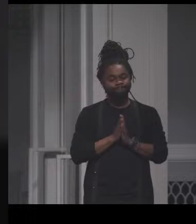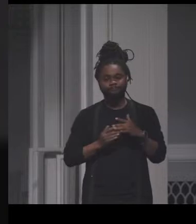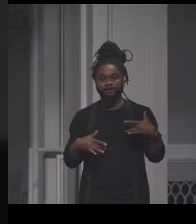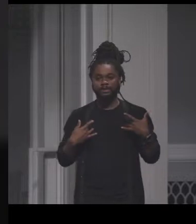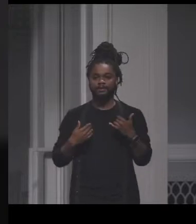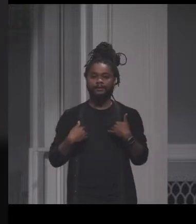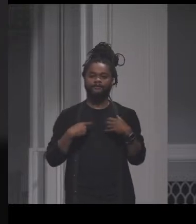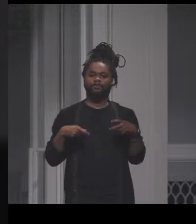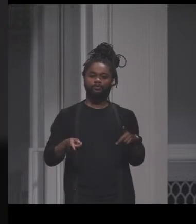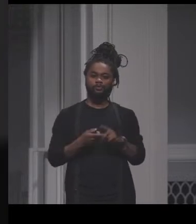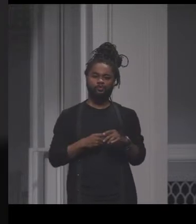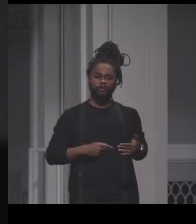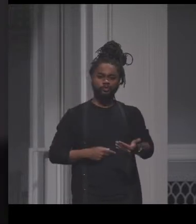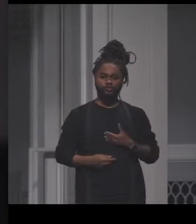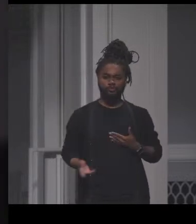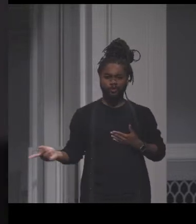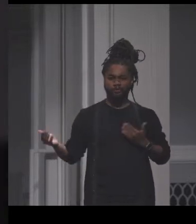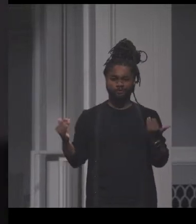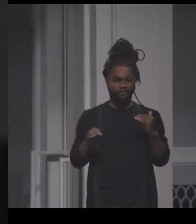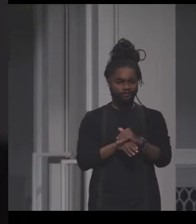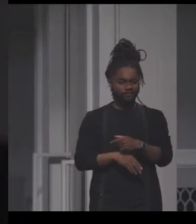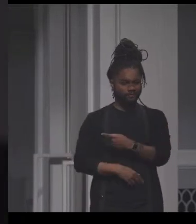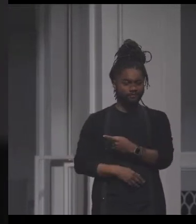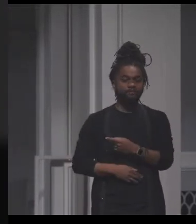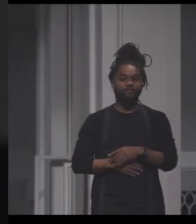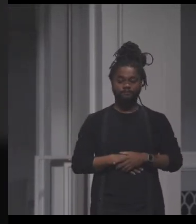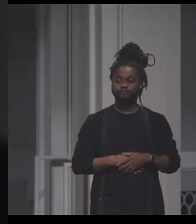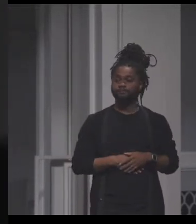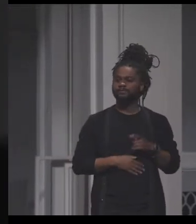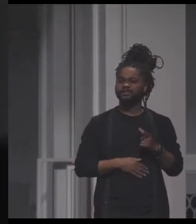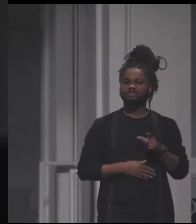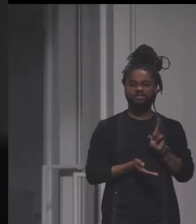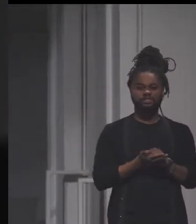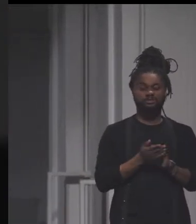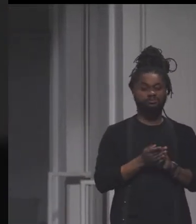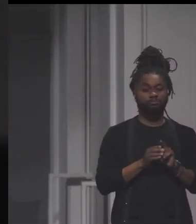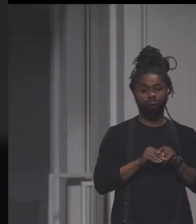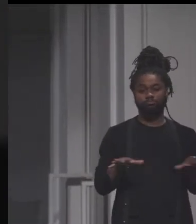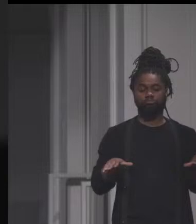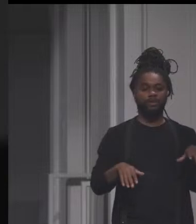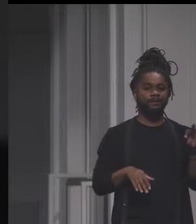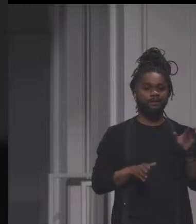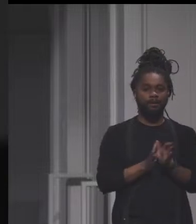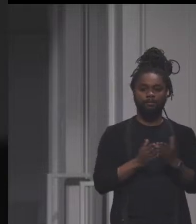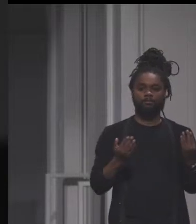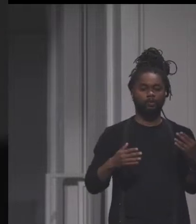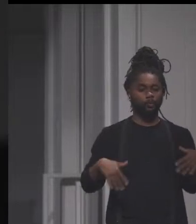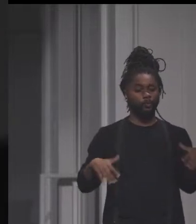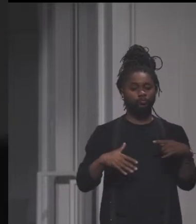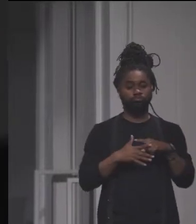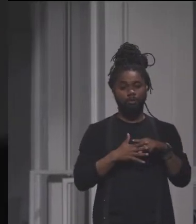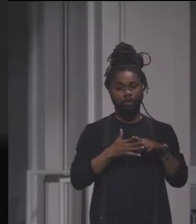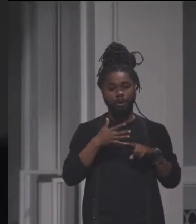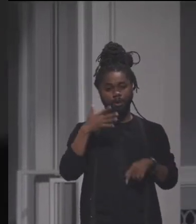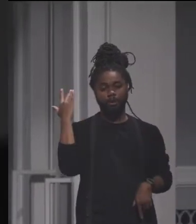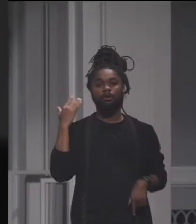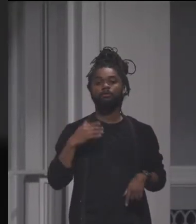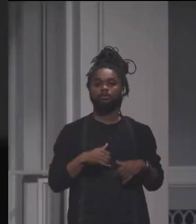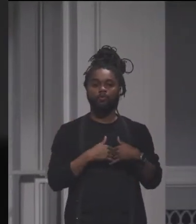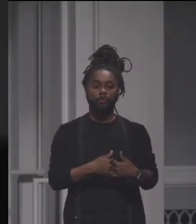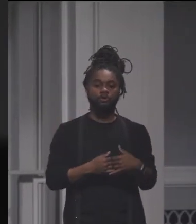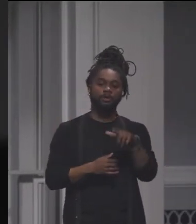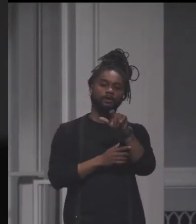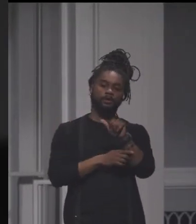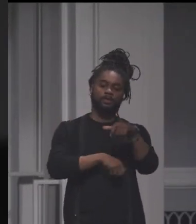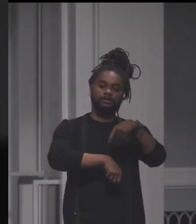to introduce Nicola Griffith this evening. Griffith has published 9 novels, which have won numerous awards, including a Los